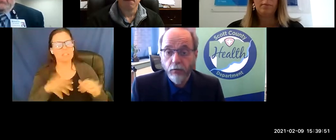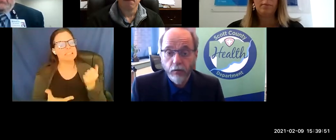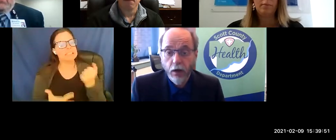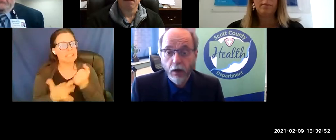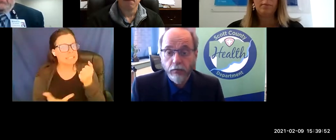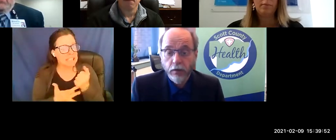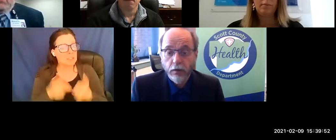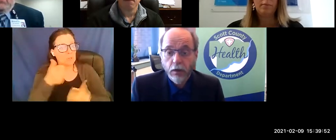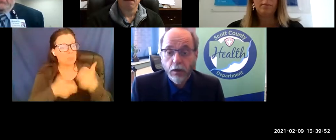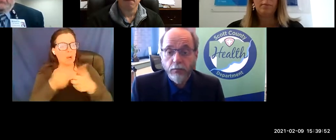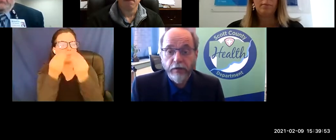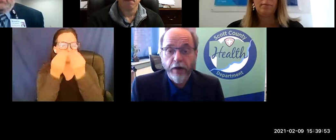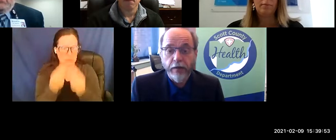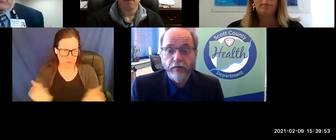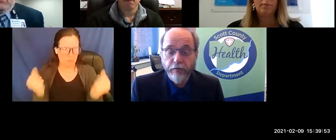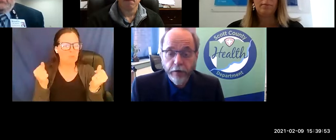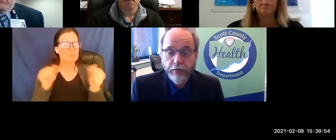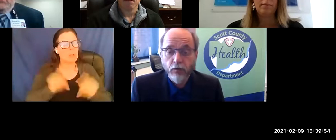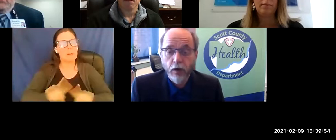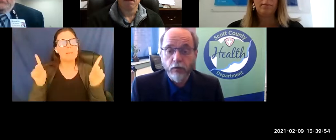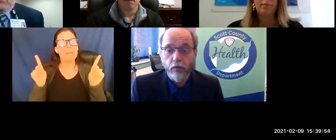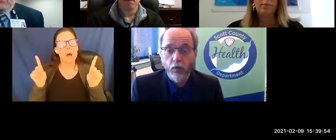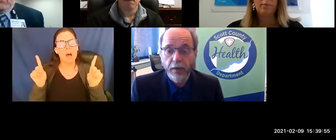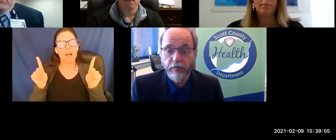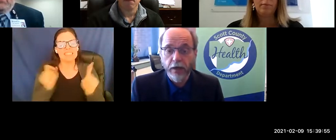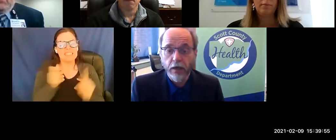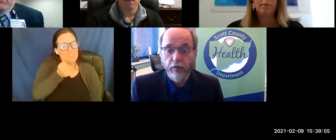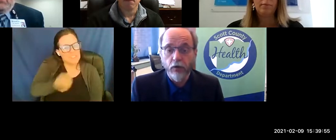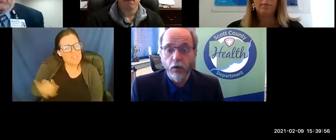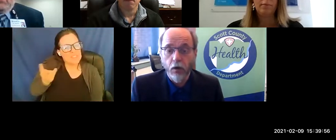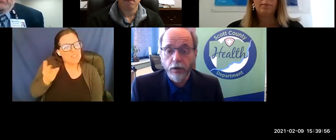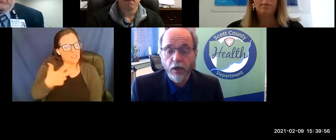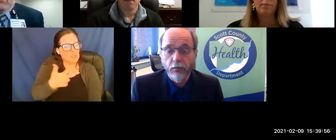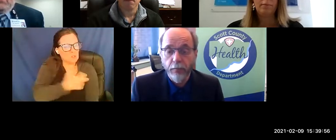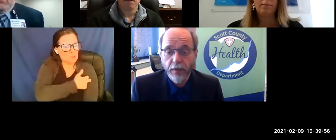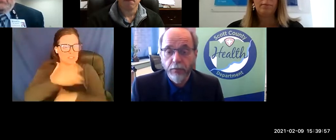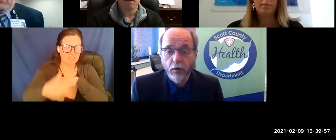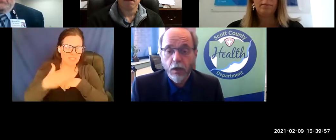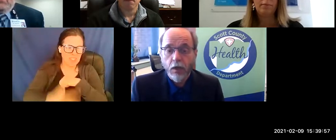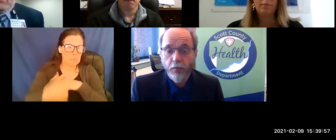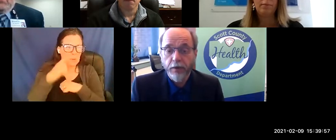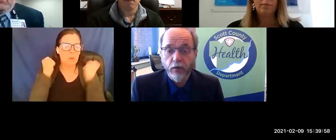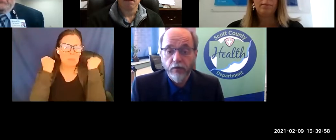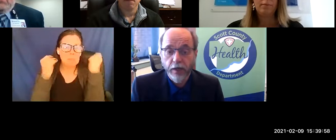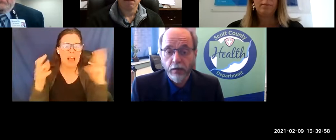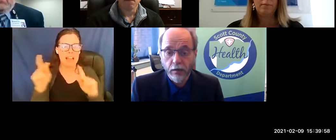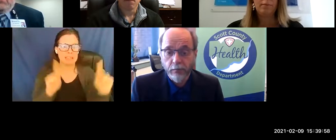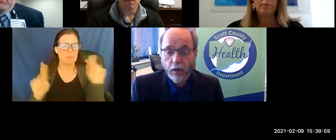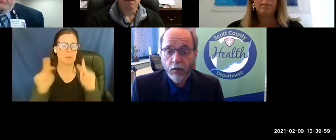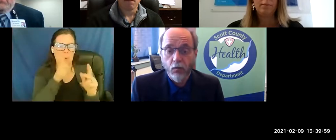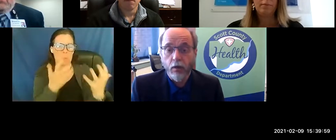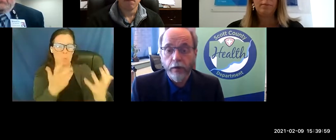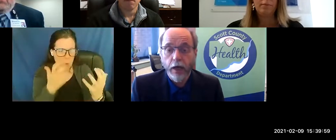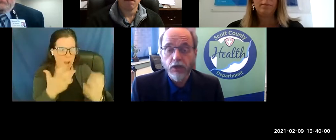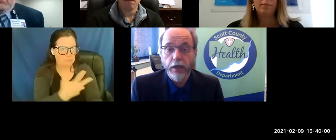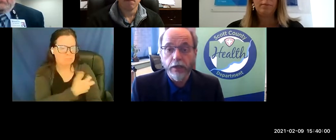been resolved, but the fact that very few doses will be available for a large number of people hoping to attain them